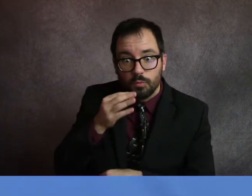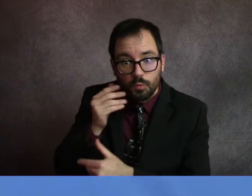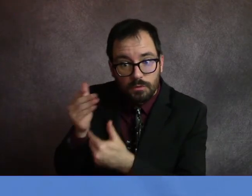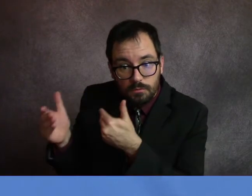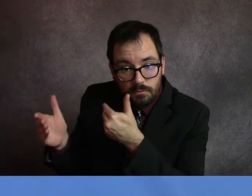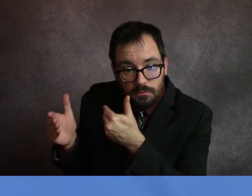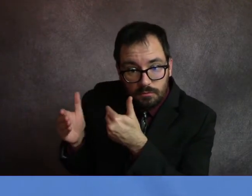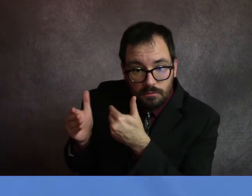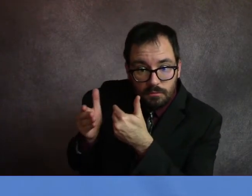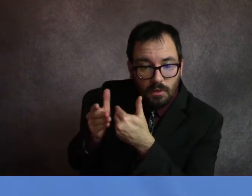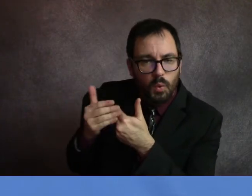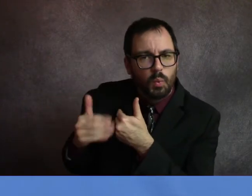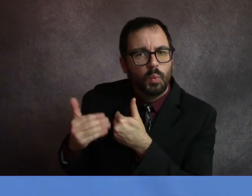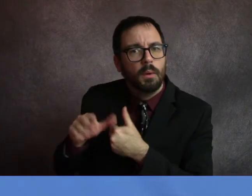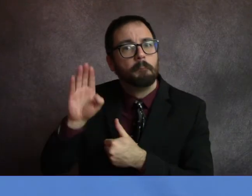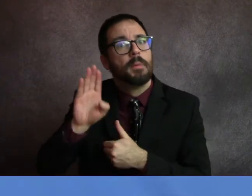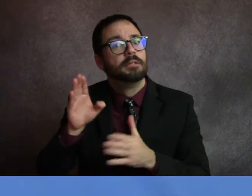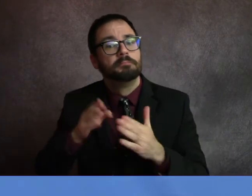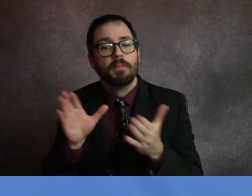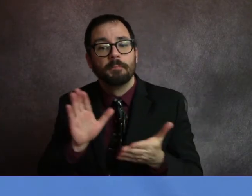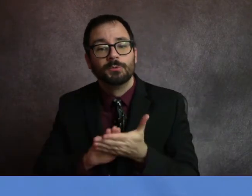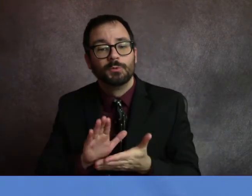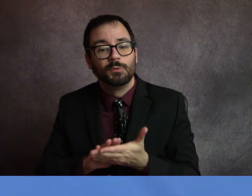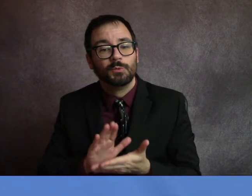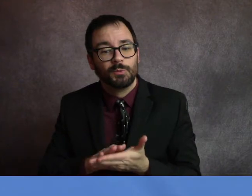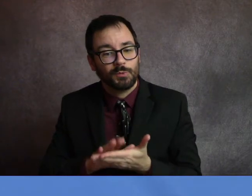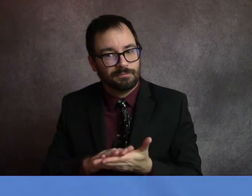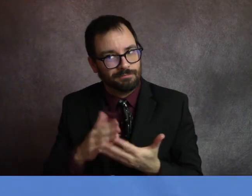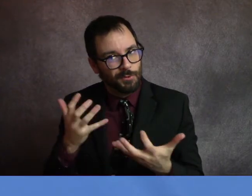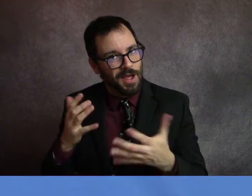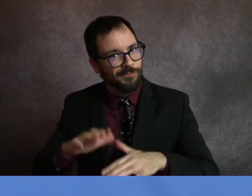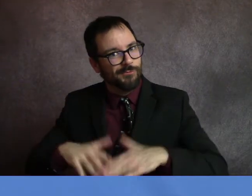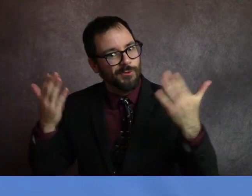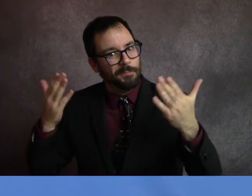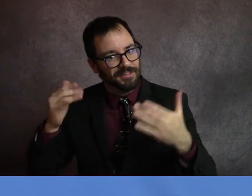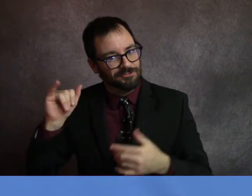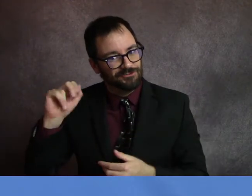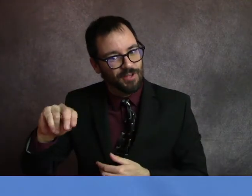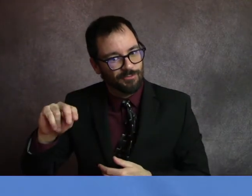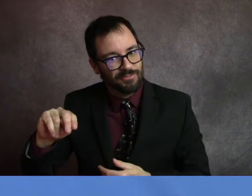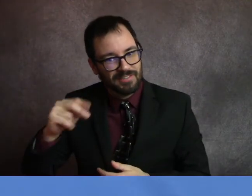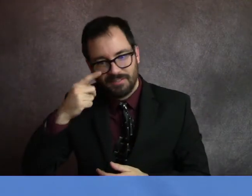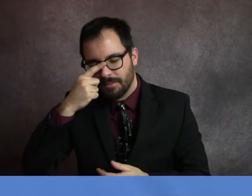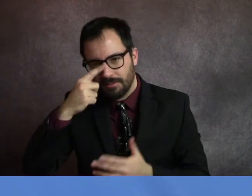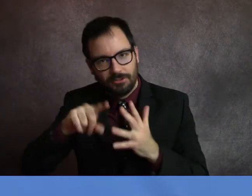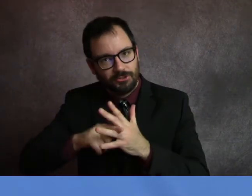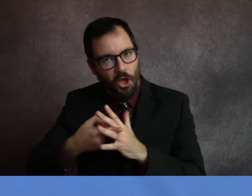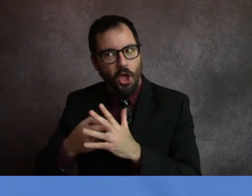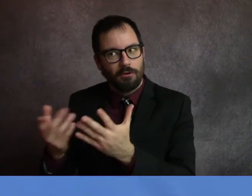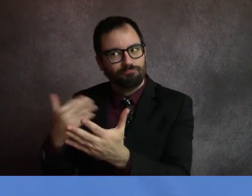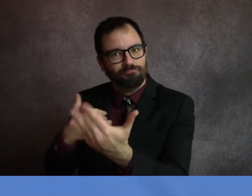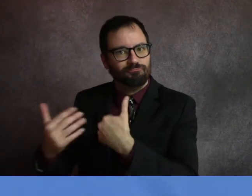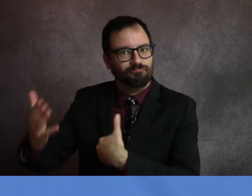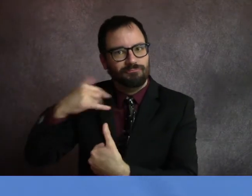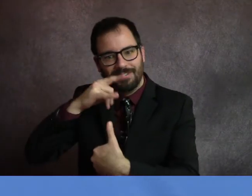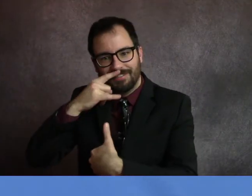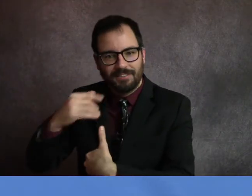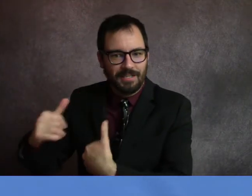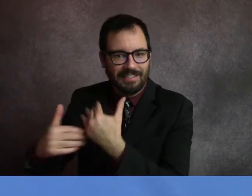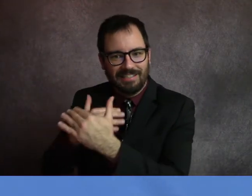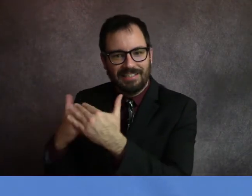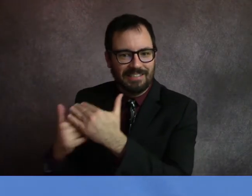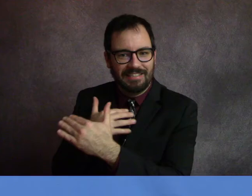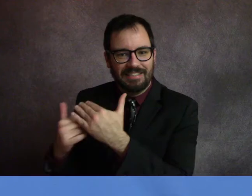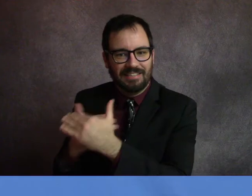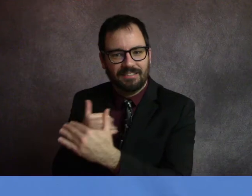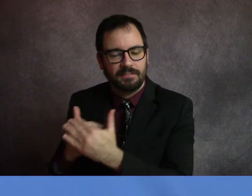as January approaches, our goal for Boston Public Schools is sometime in January begin the phased-in reopening plan. We're going to